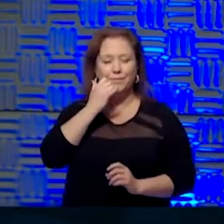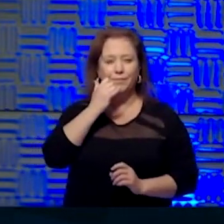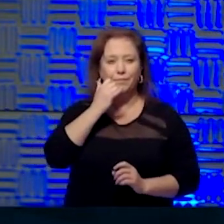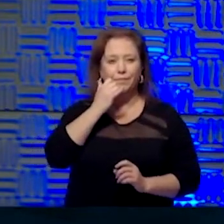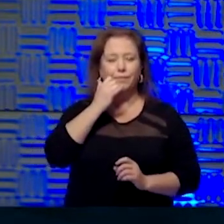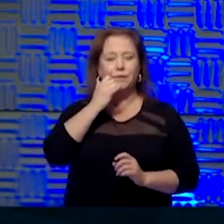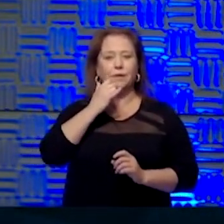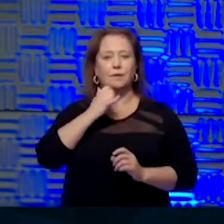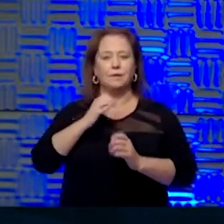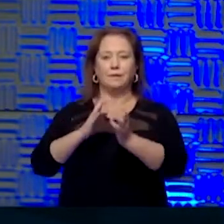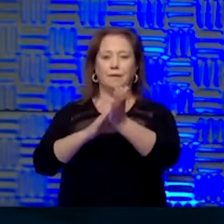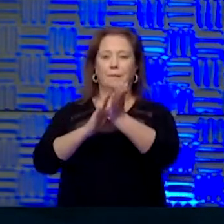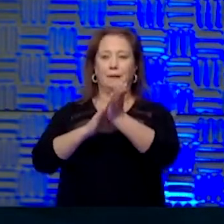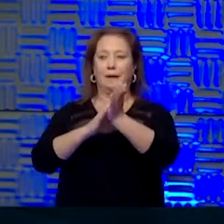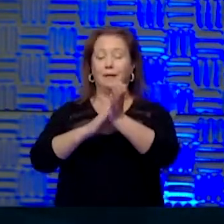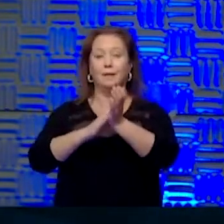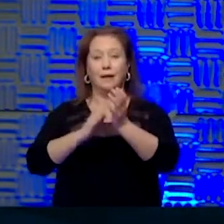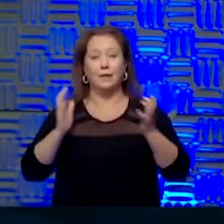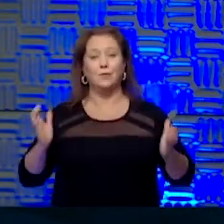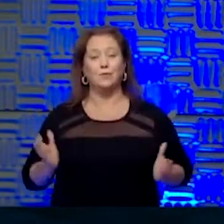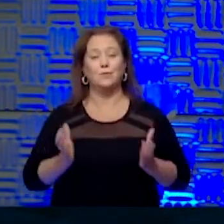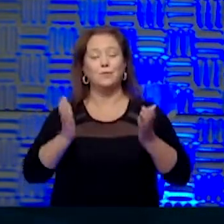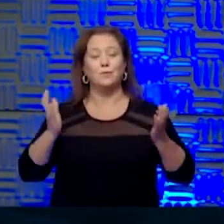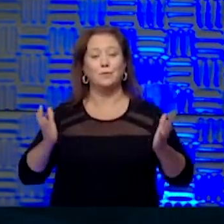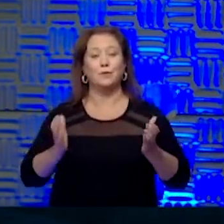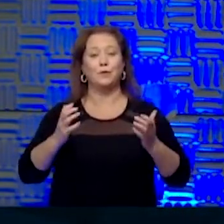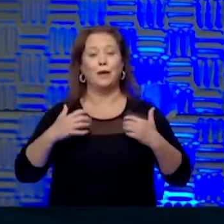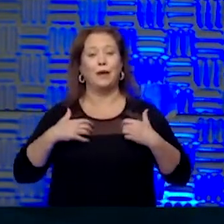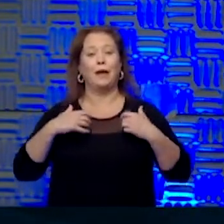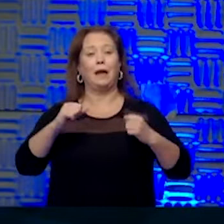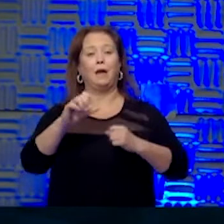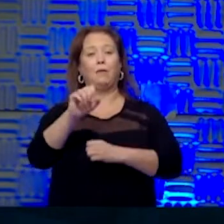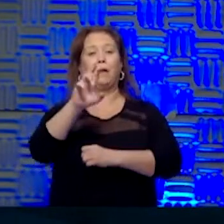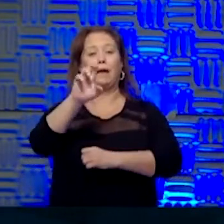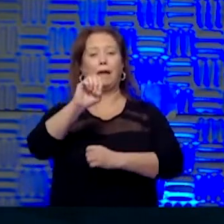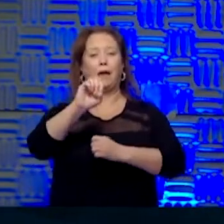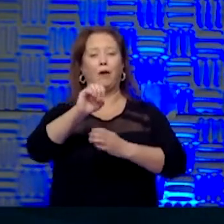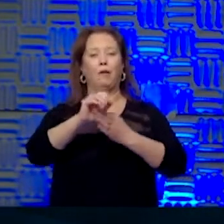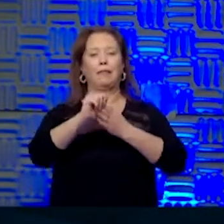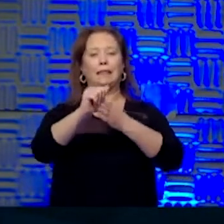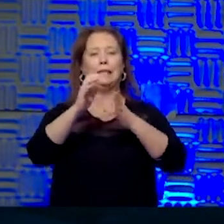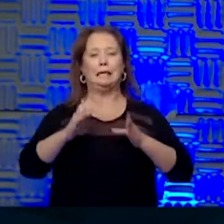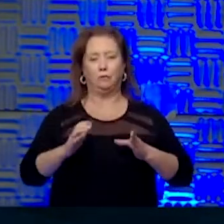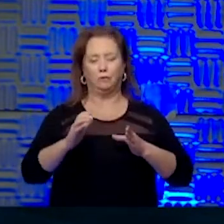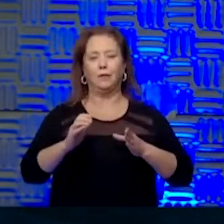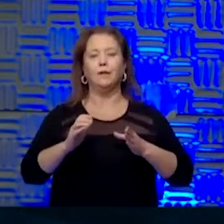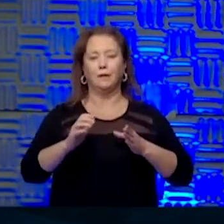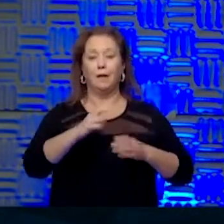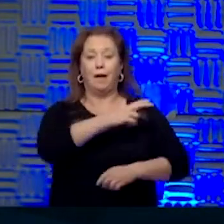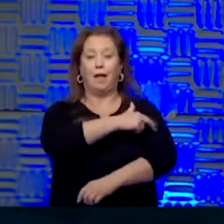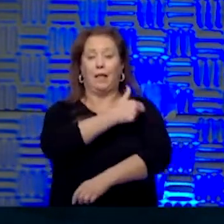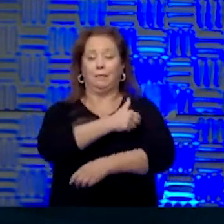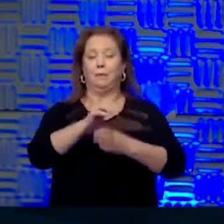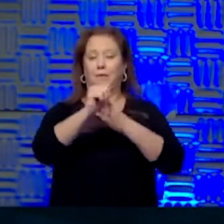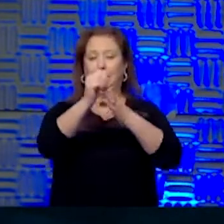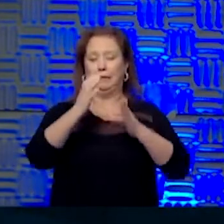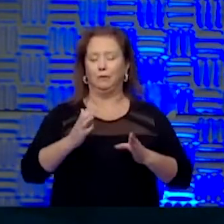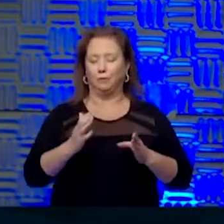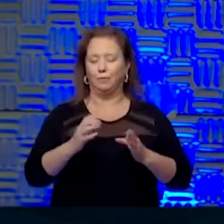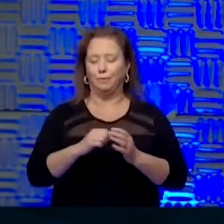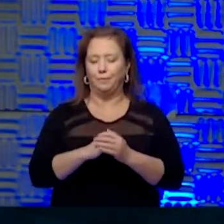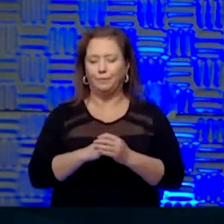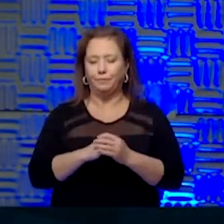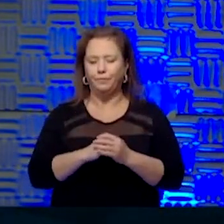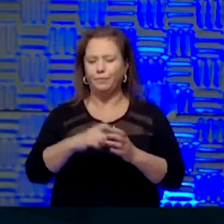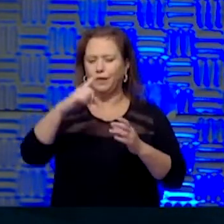commend and compliment and to encourage the healthcare professionals, the leadership at the hospital. But one of the things he talked about, and I